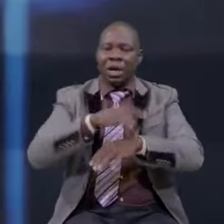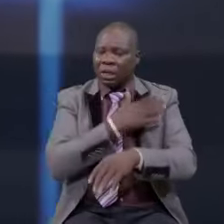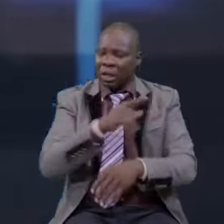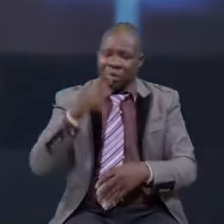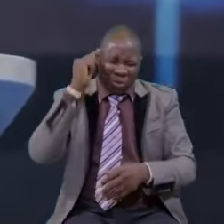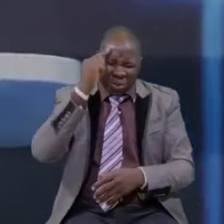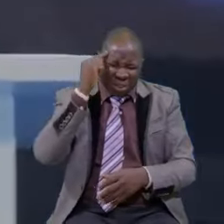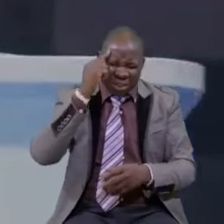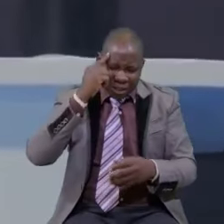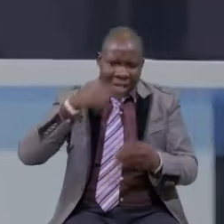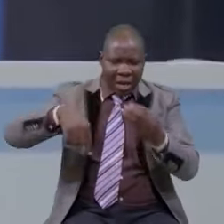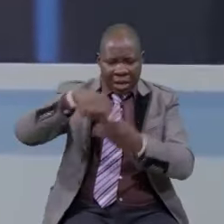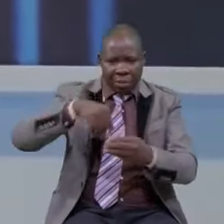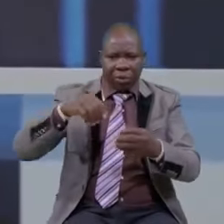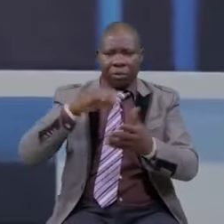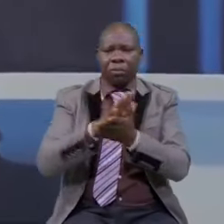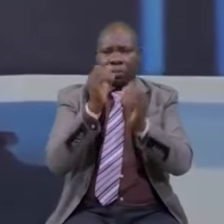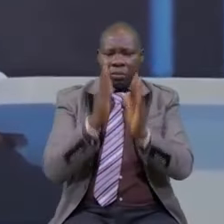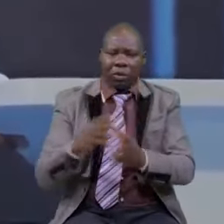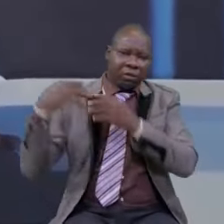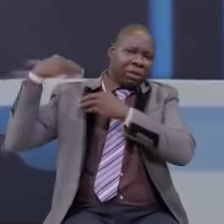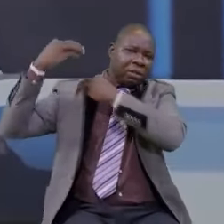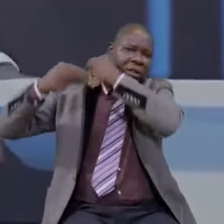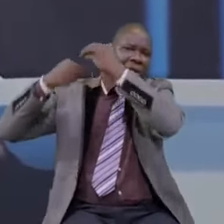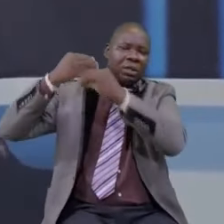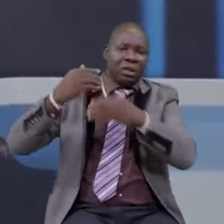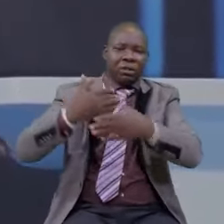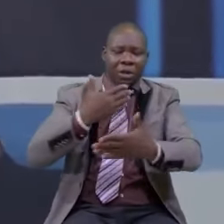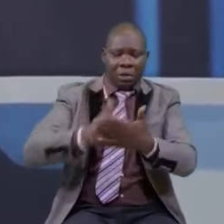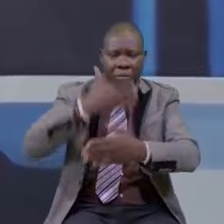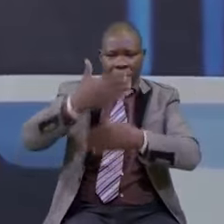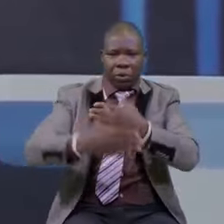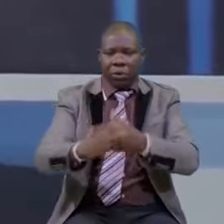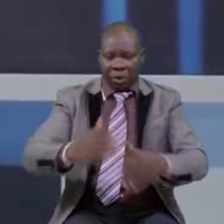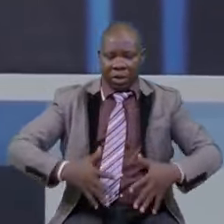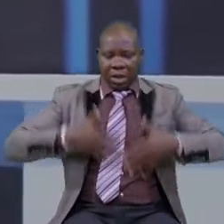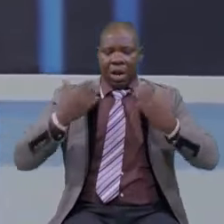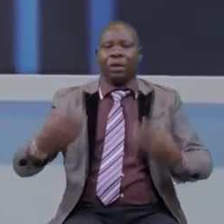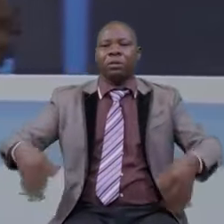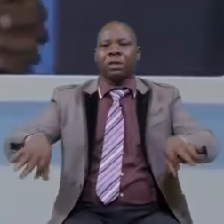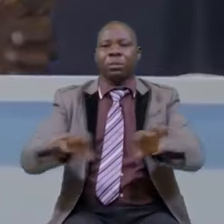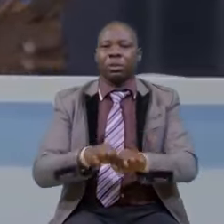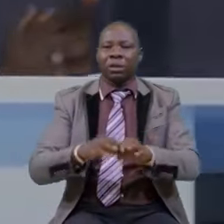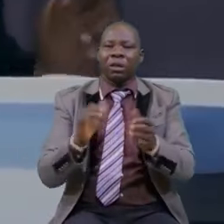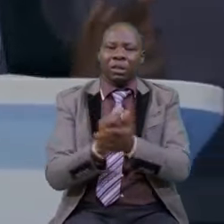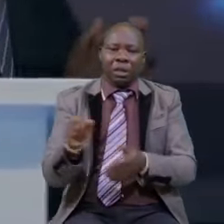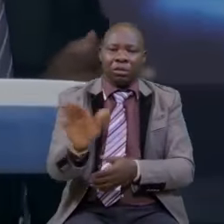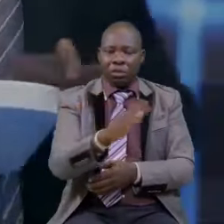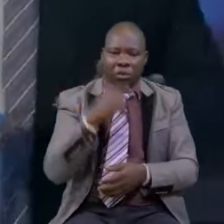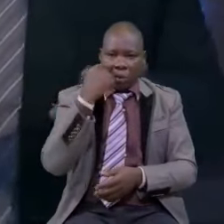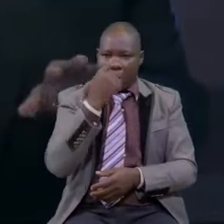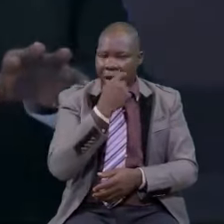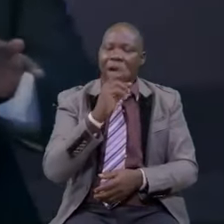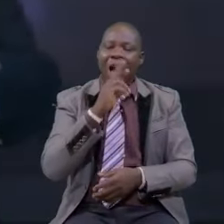the believer's inheritance beyond life's essentials, that your eyes are